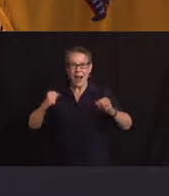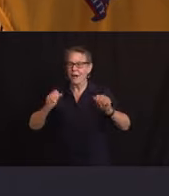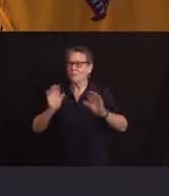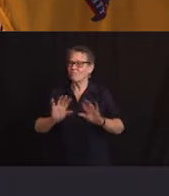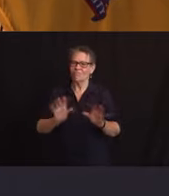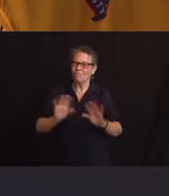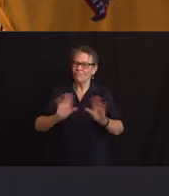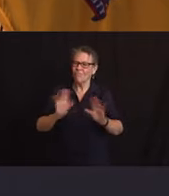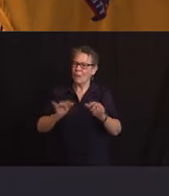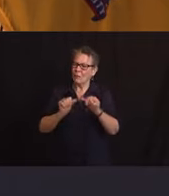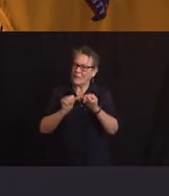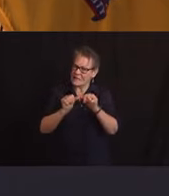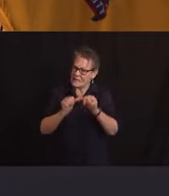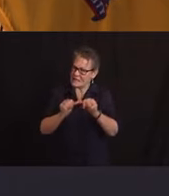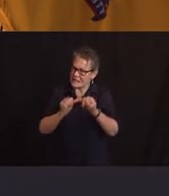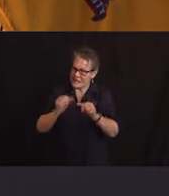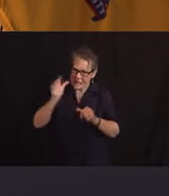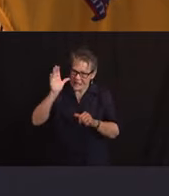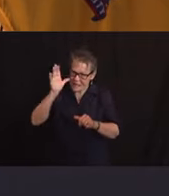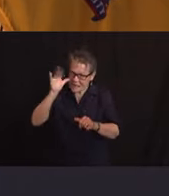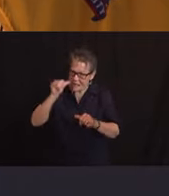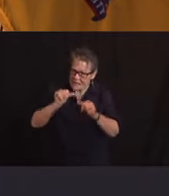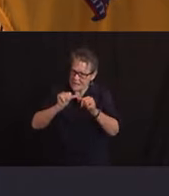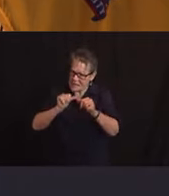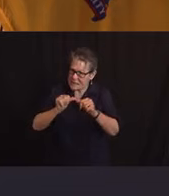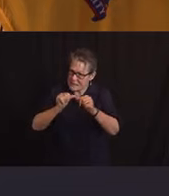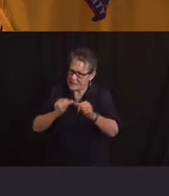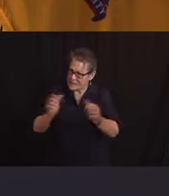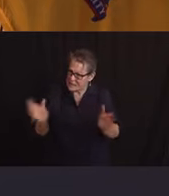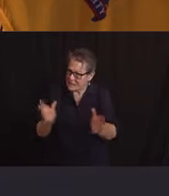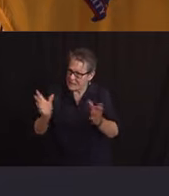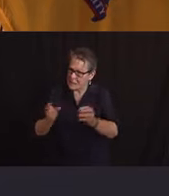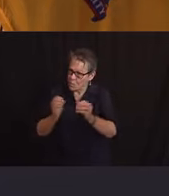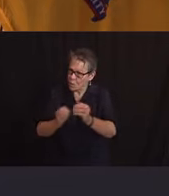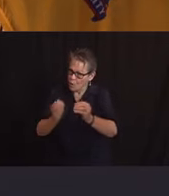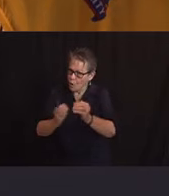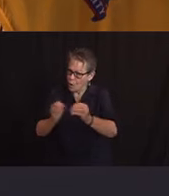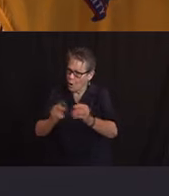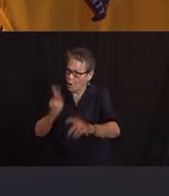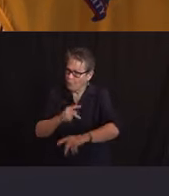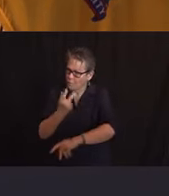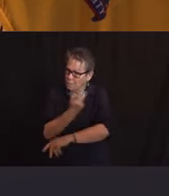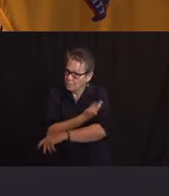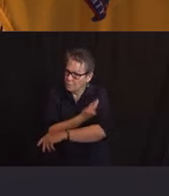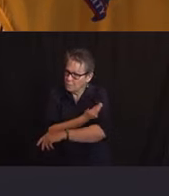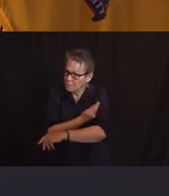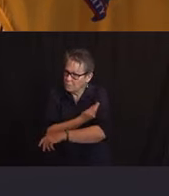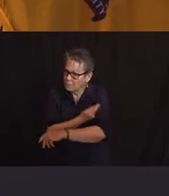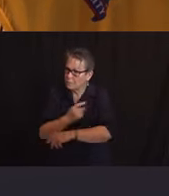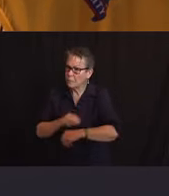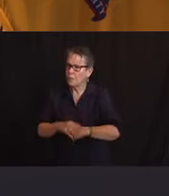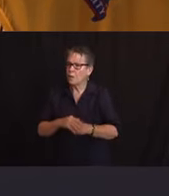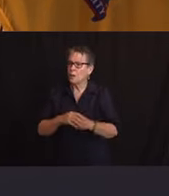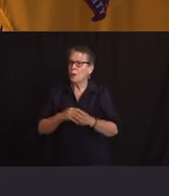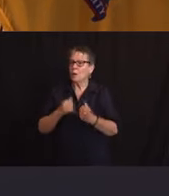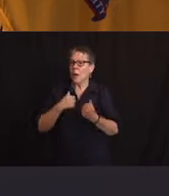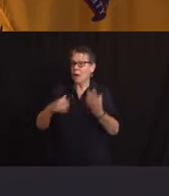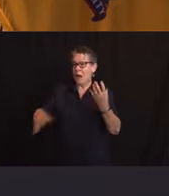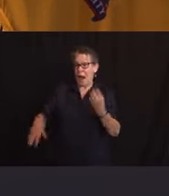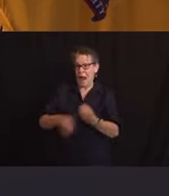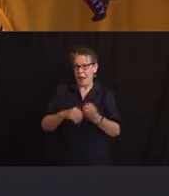continue to try to vaccinate as many adults as possible. And remember, the 12 to 15-year-olds now would be added as a separate